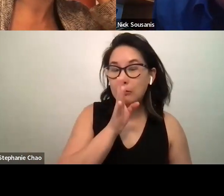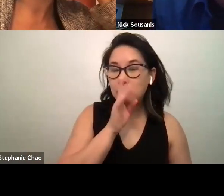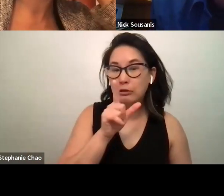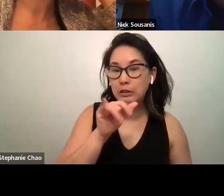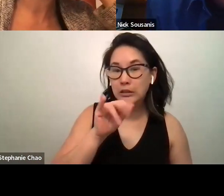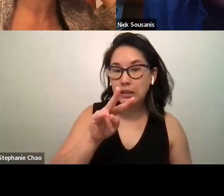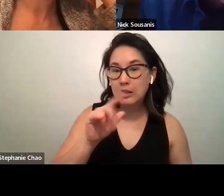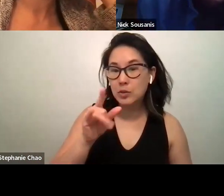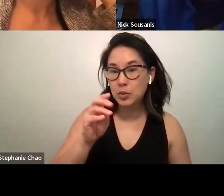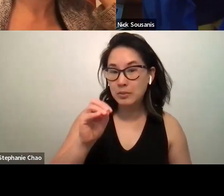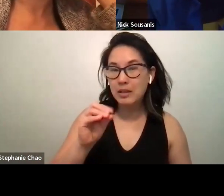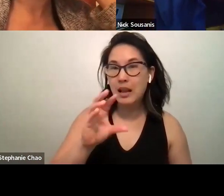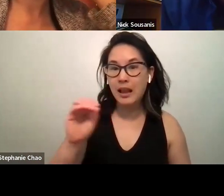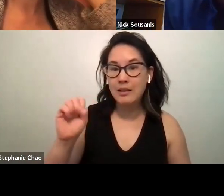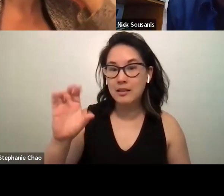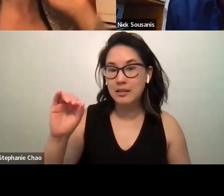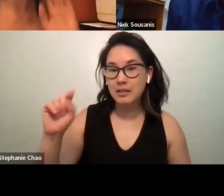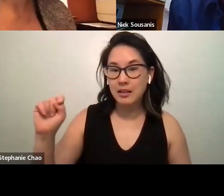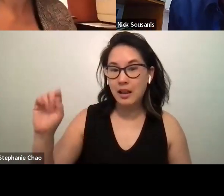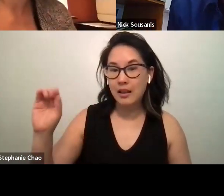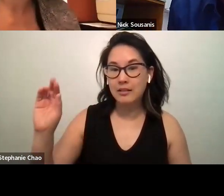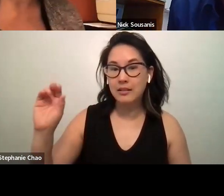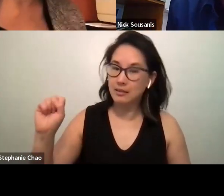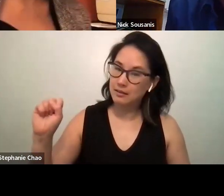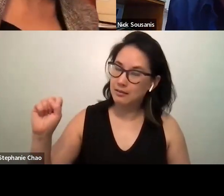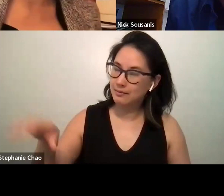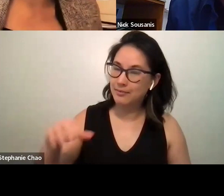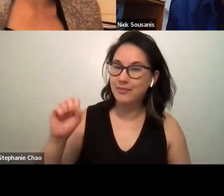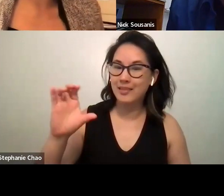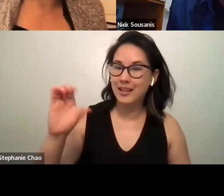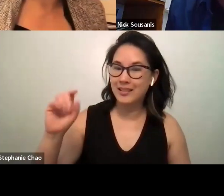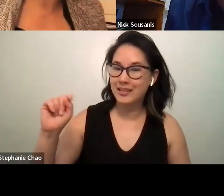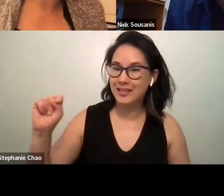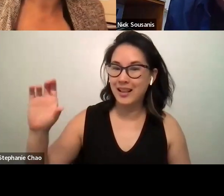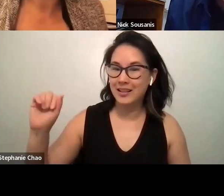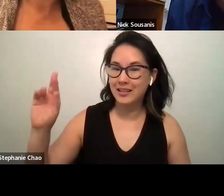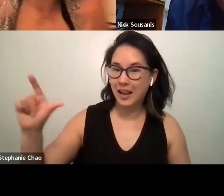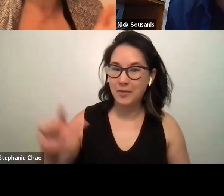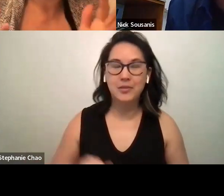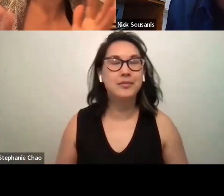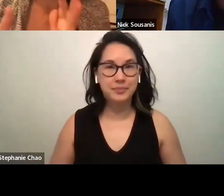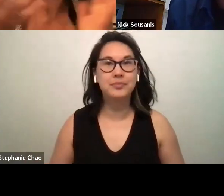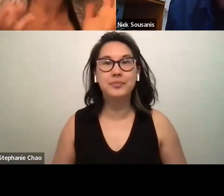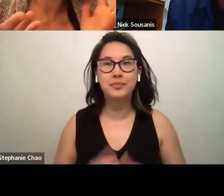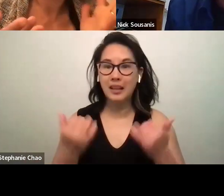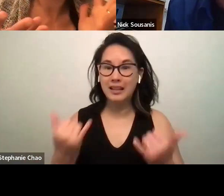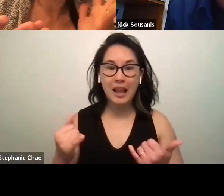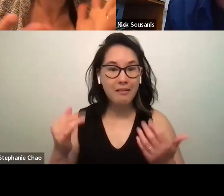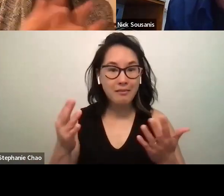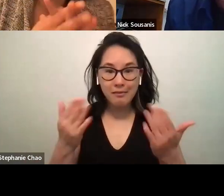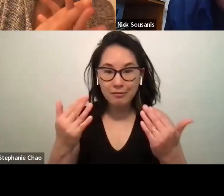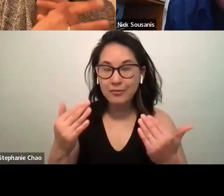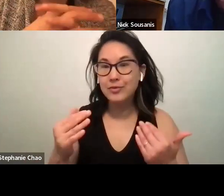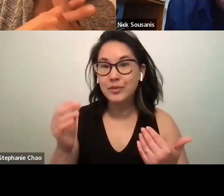Scott Carroll. So with that, that's enough of our setup today. We want to hear and we want to learn out loud,